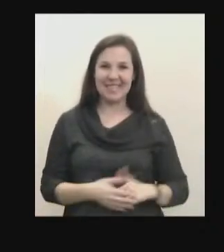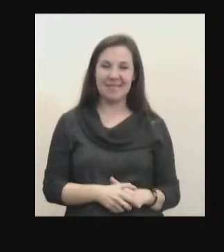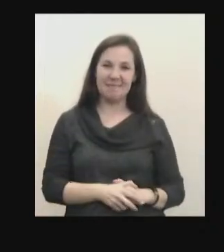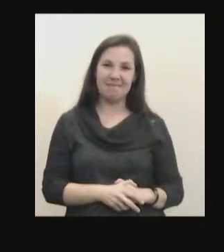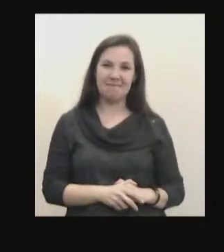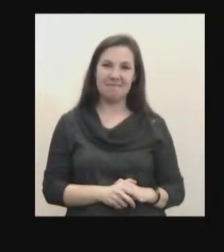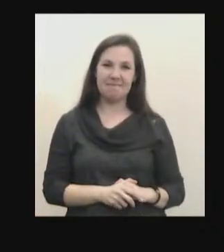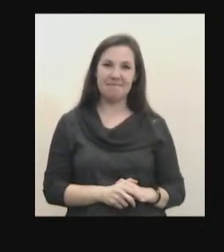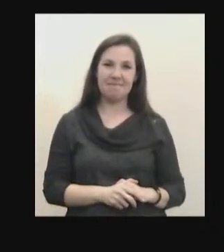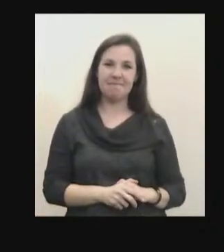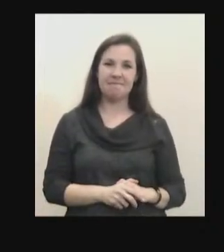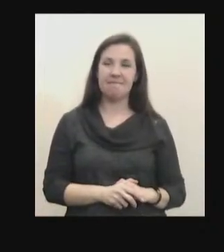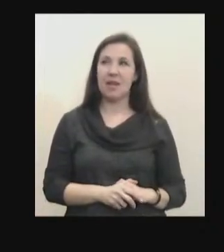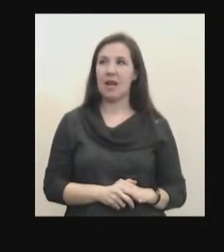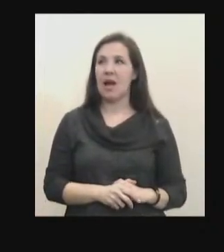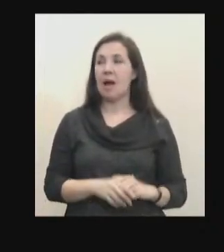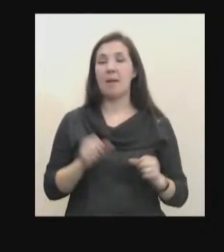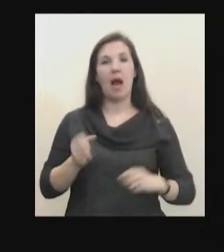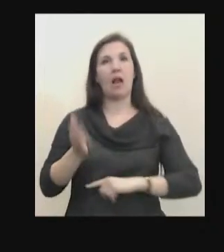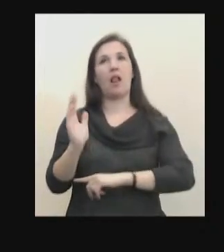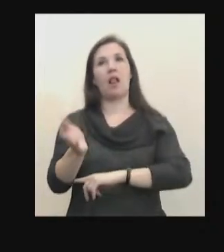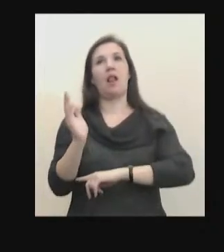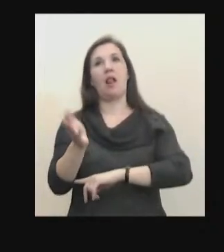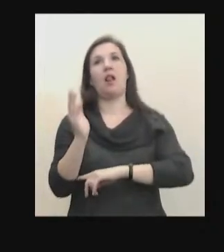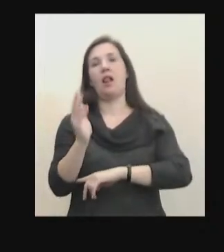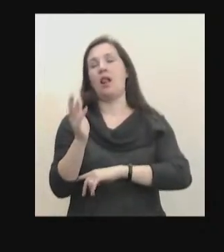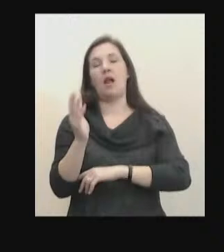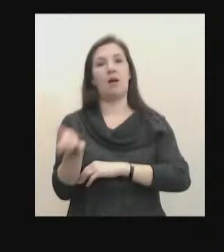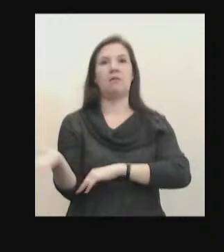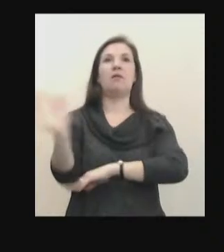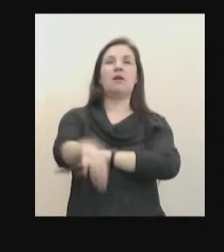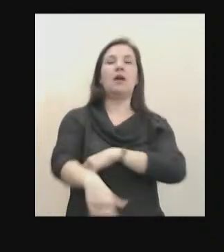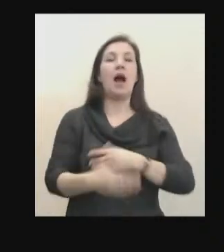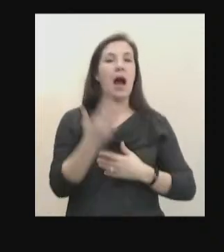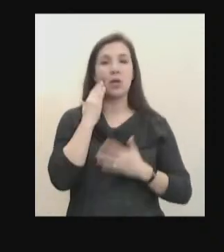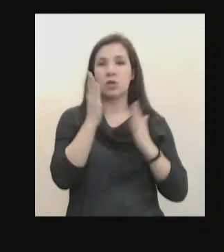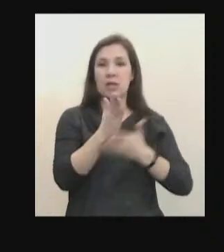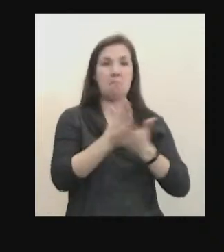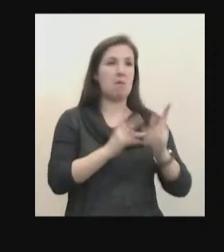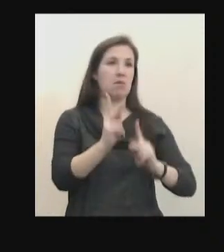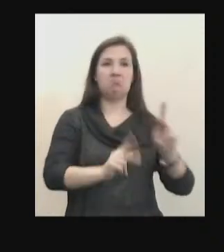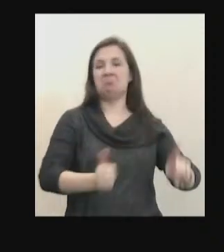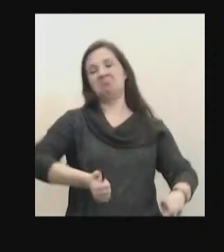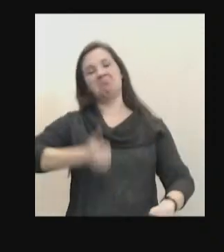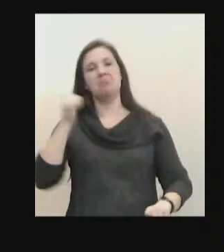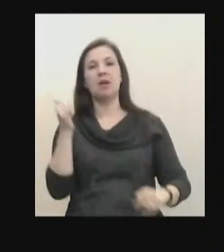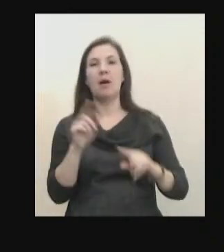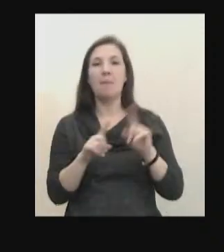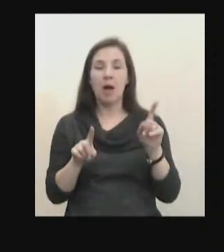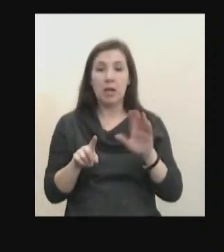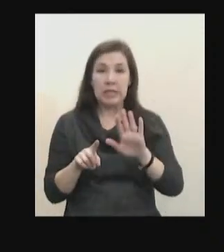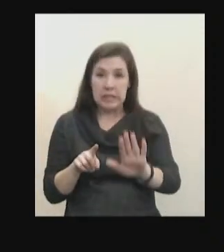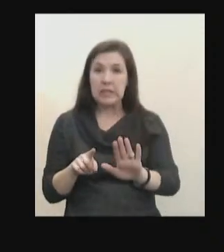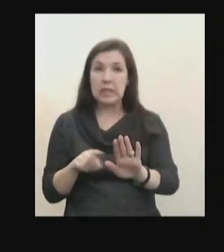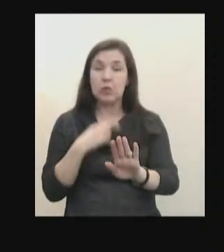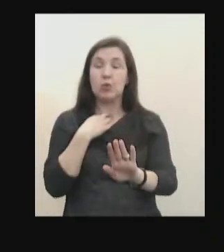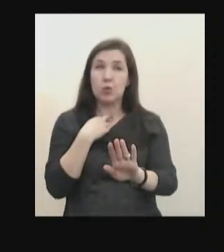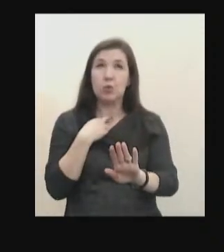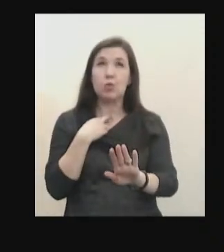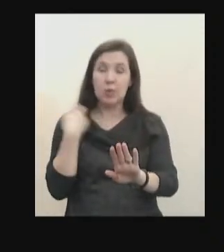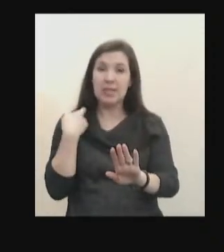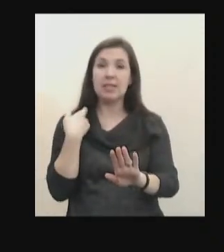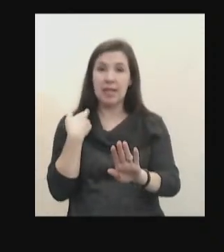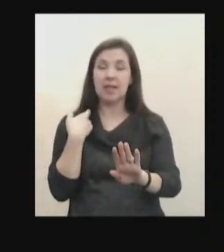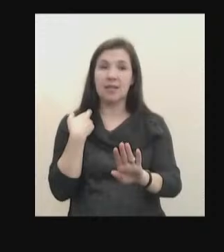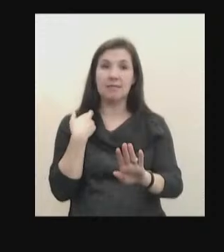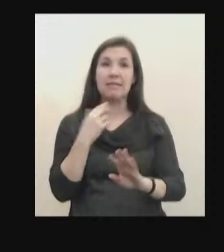I can talk till I'm blue in the face. I know there's certain people who will not get vaccinated, but you are really risking serious